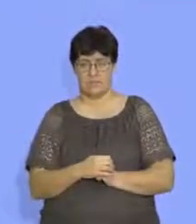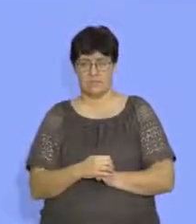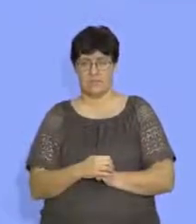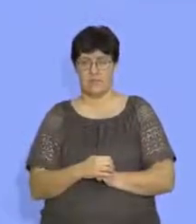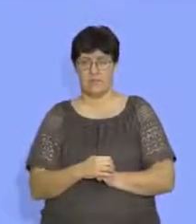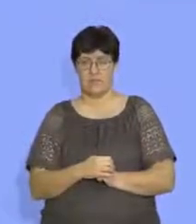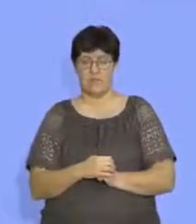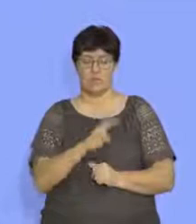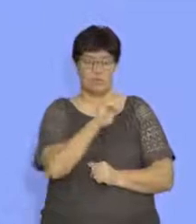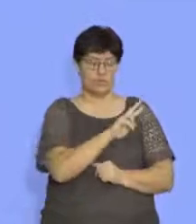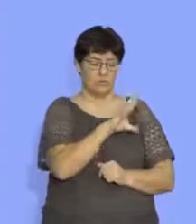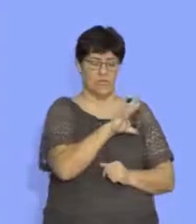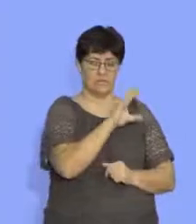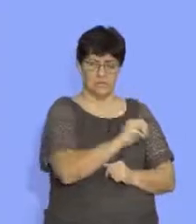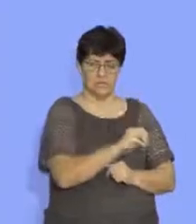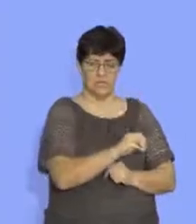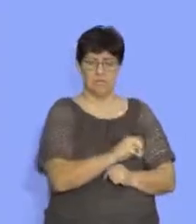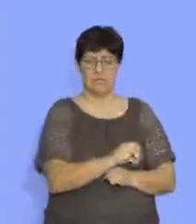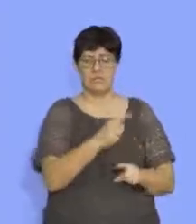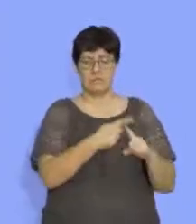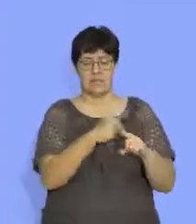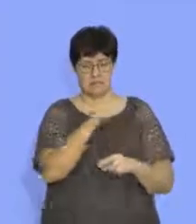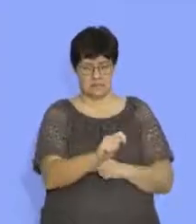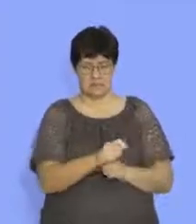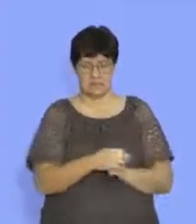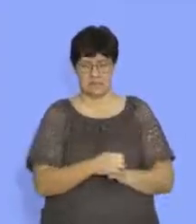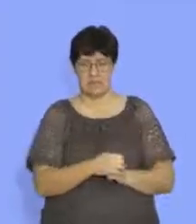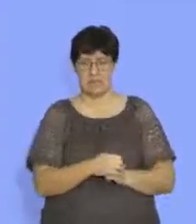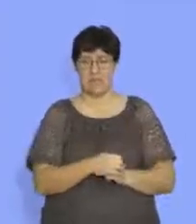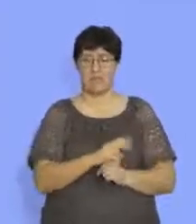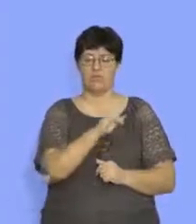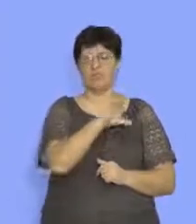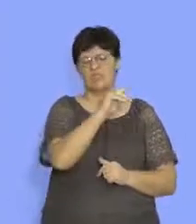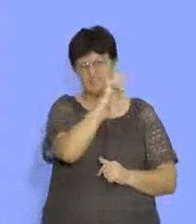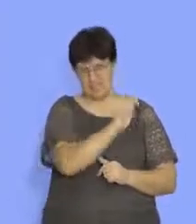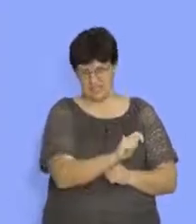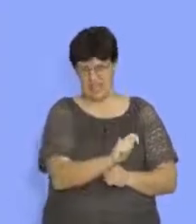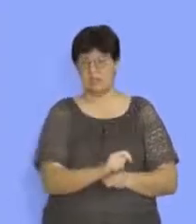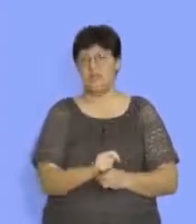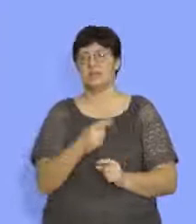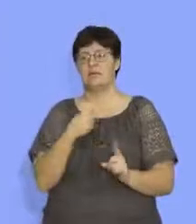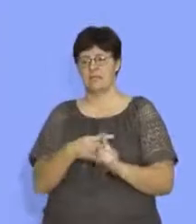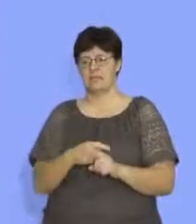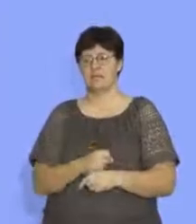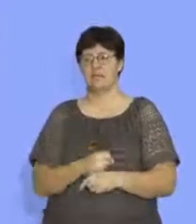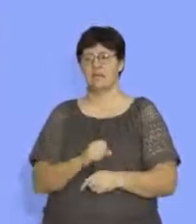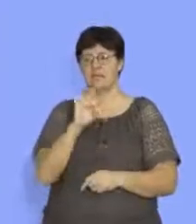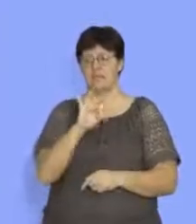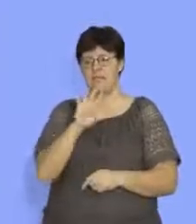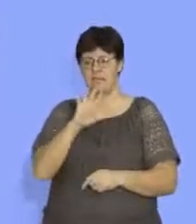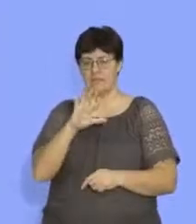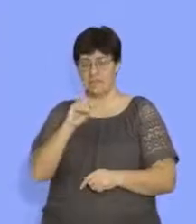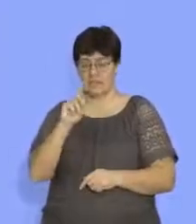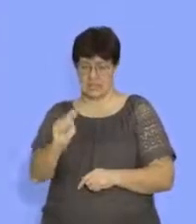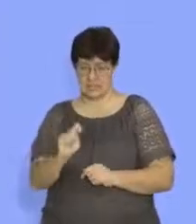1,200. D1 was 250 T plus D2